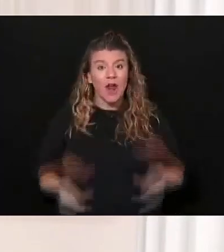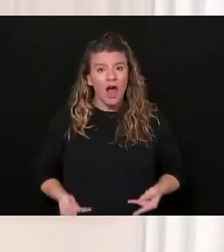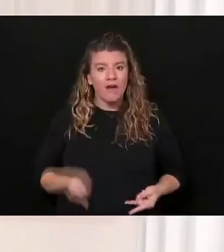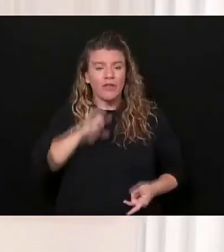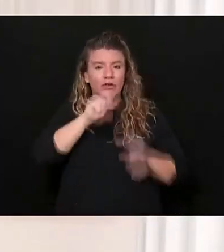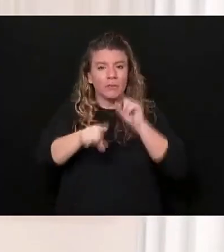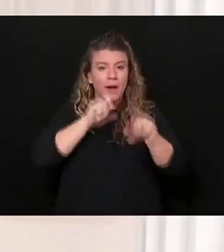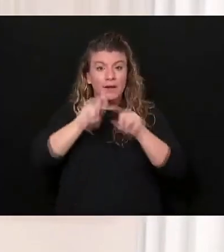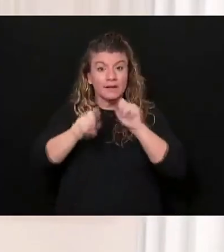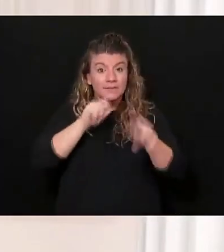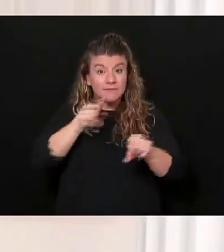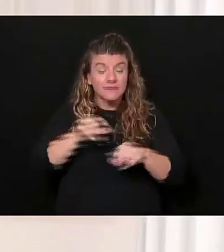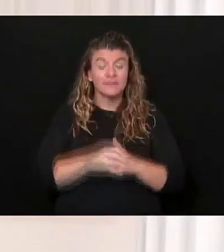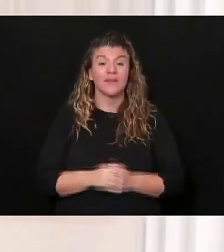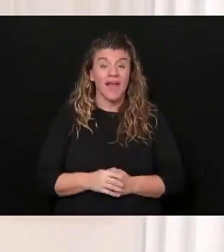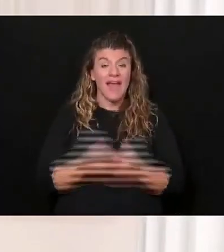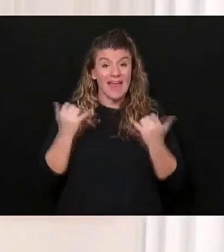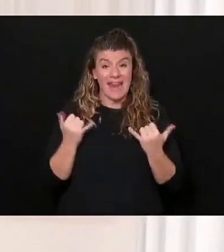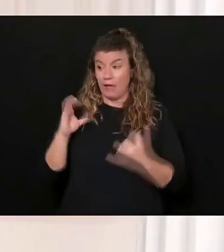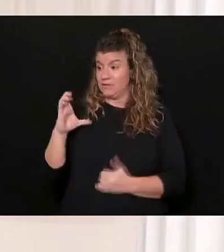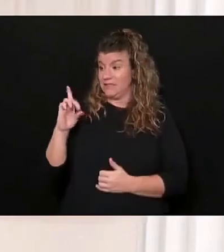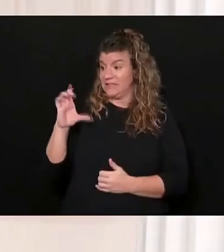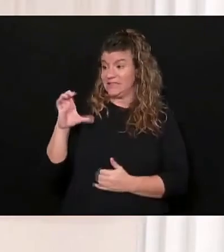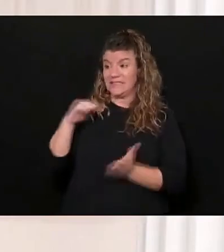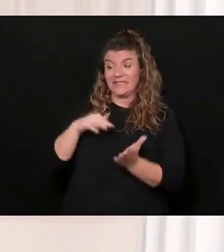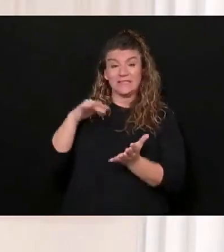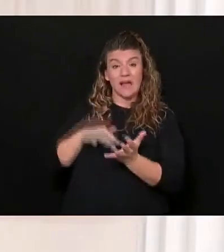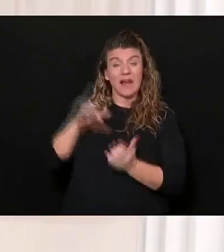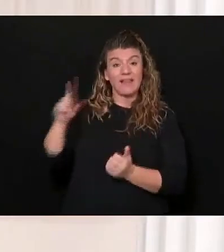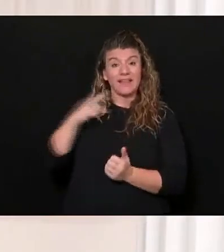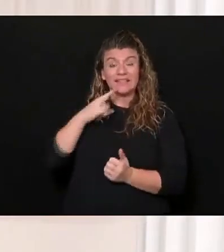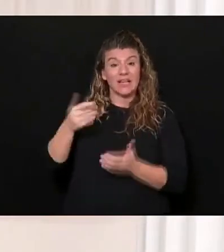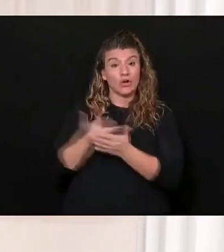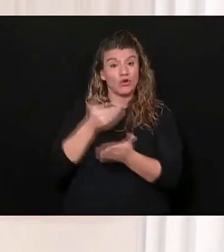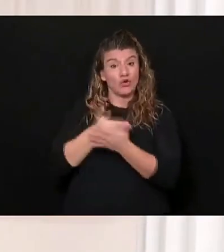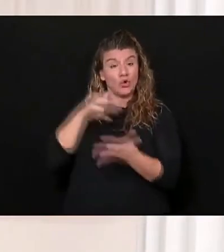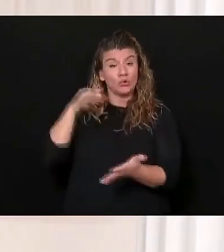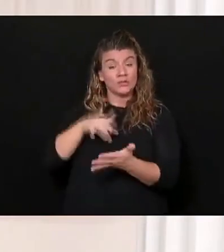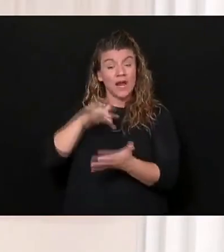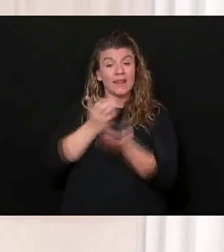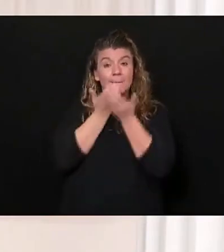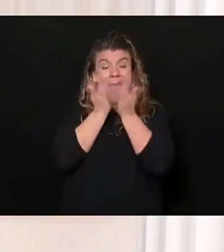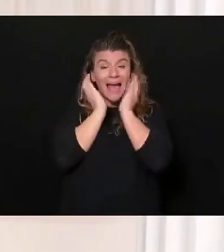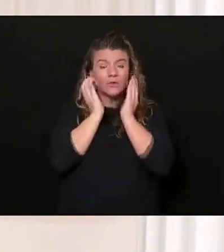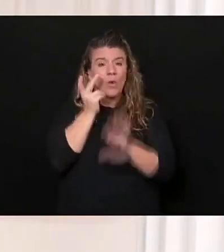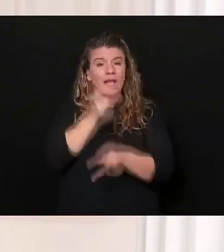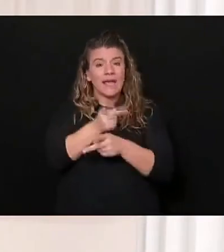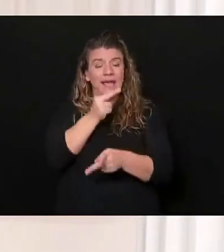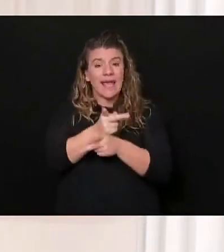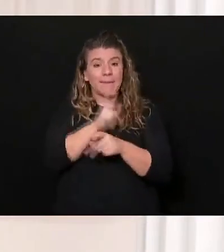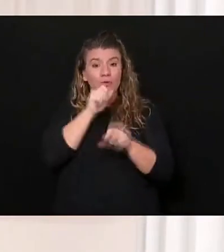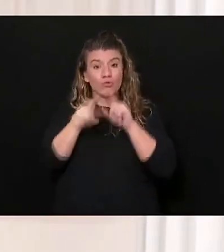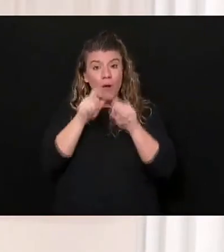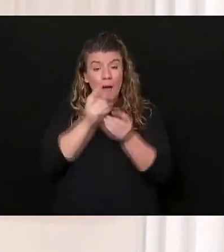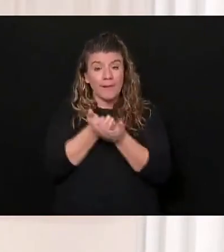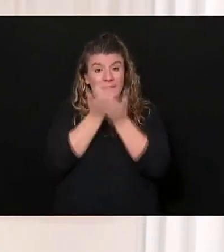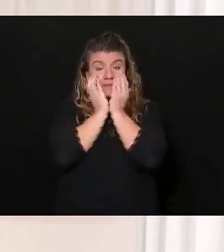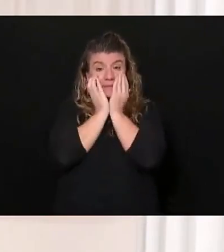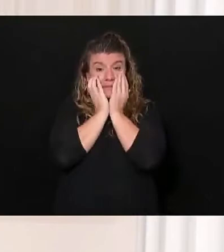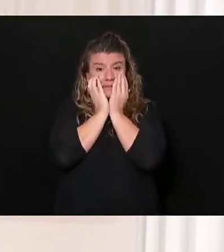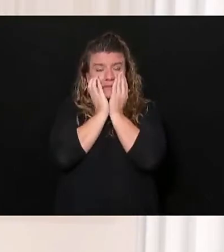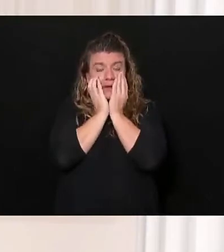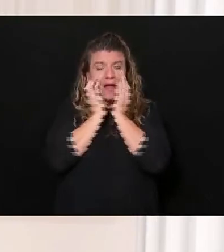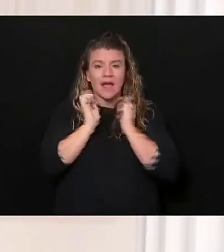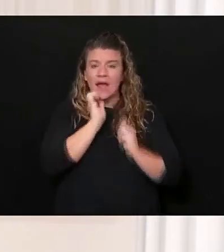that masks not only keep you from generating more droplets, which protects other people from you, but also